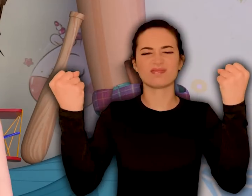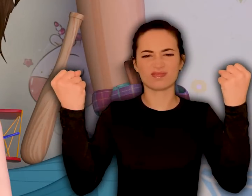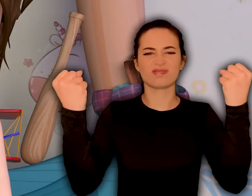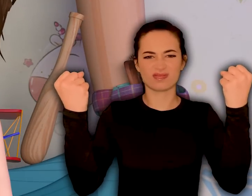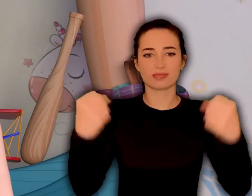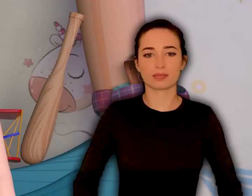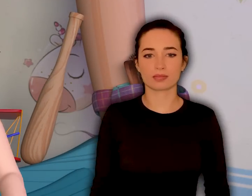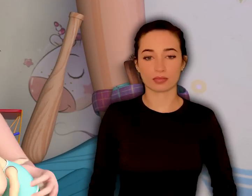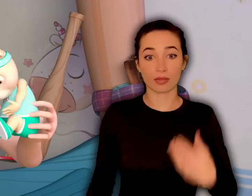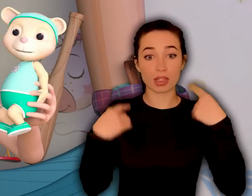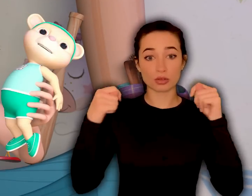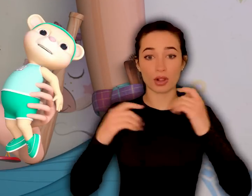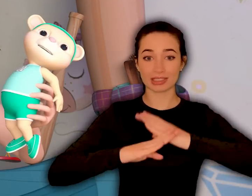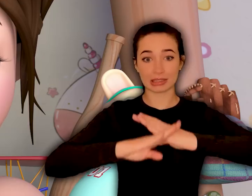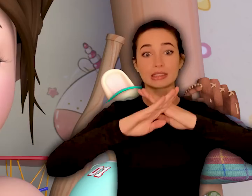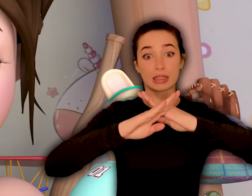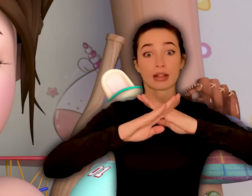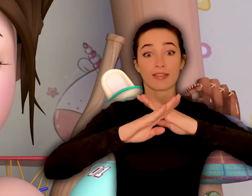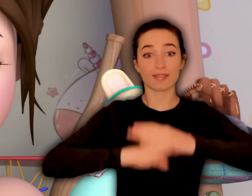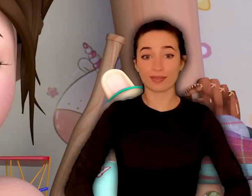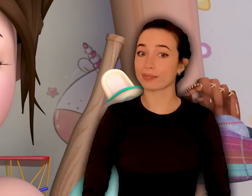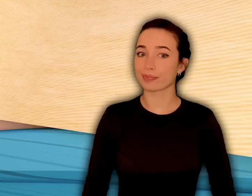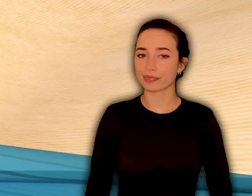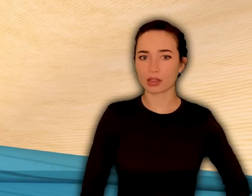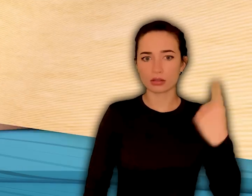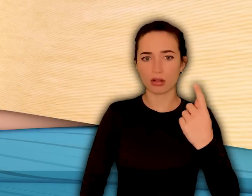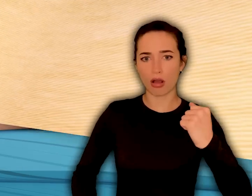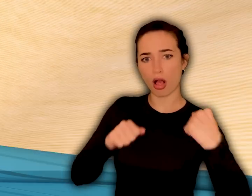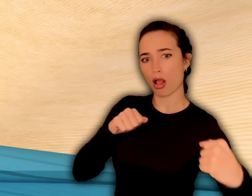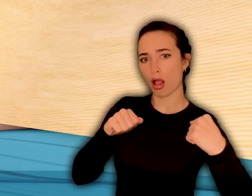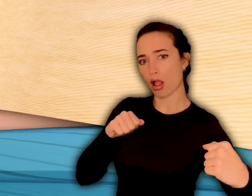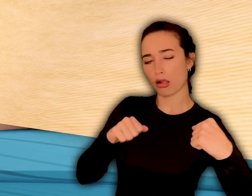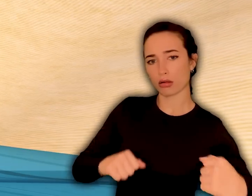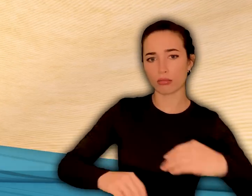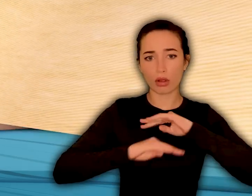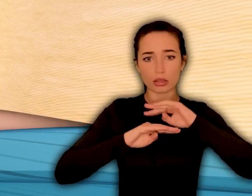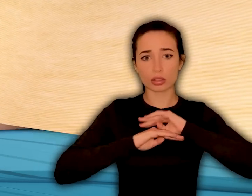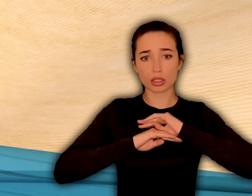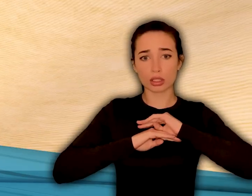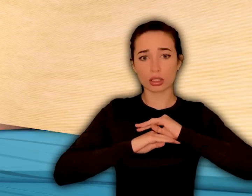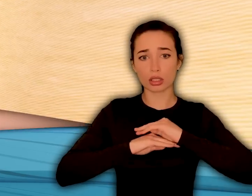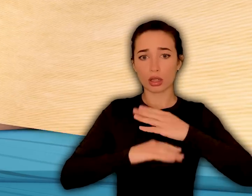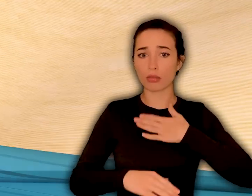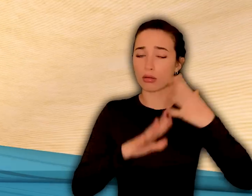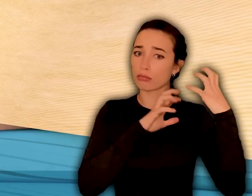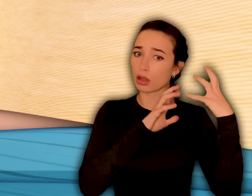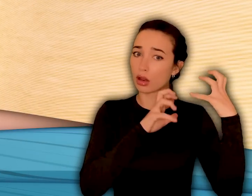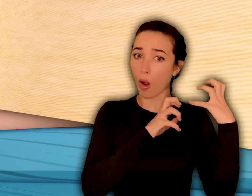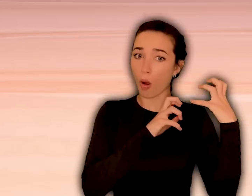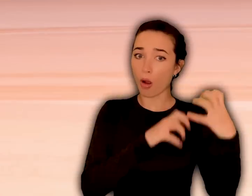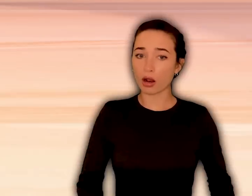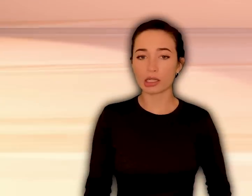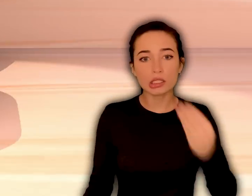eyes I must be brave I have my toys to save something's gripping at my sheets and